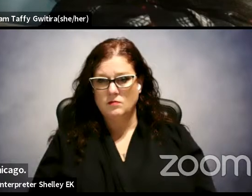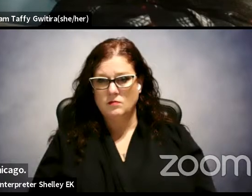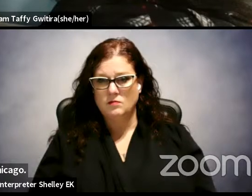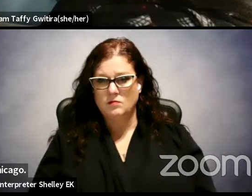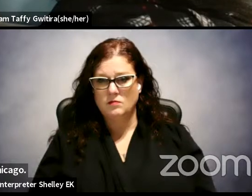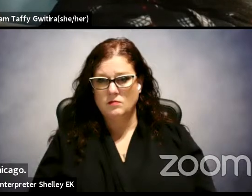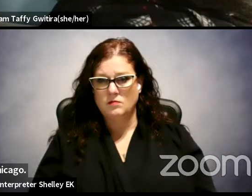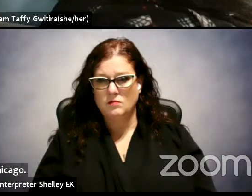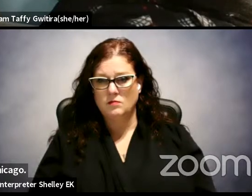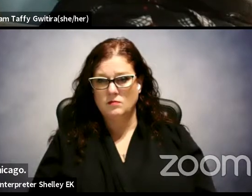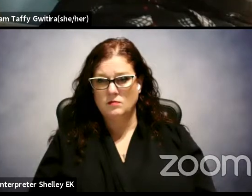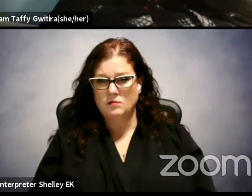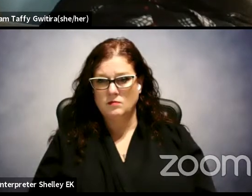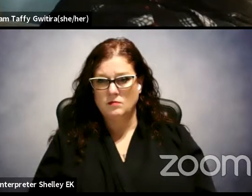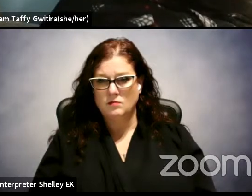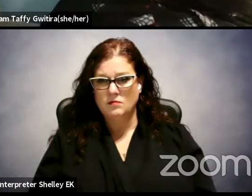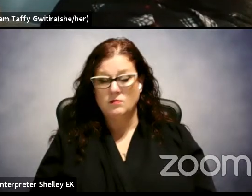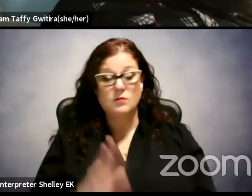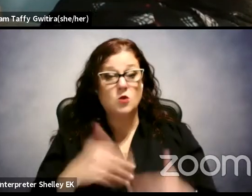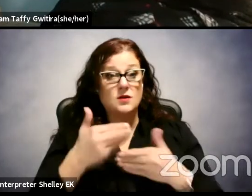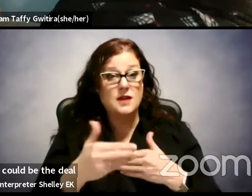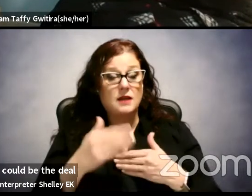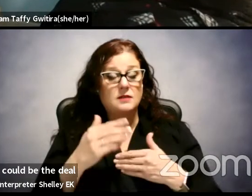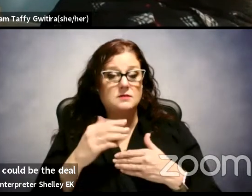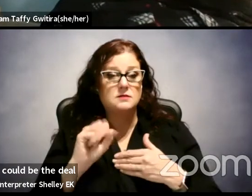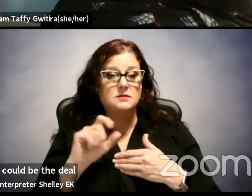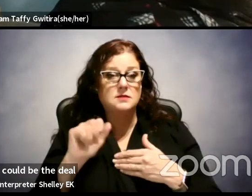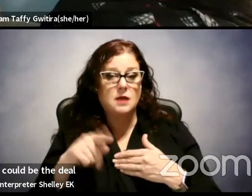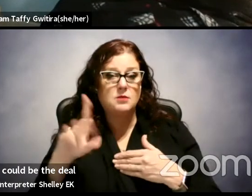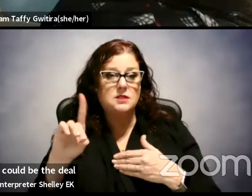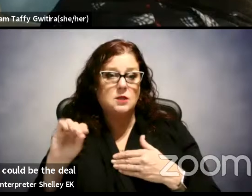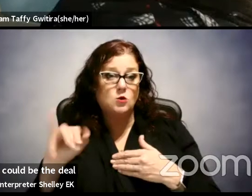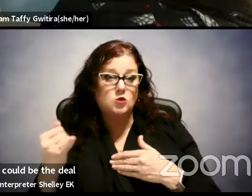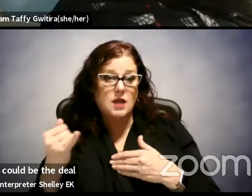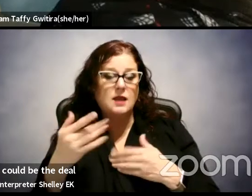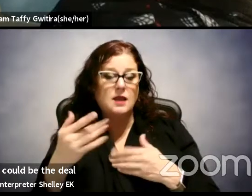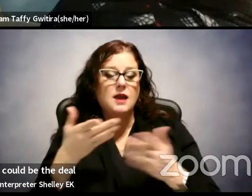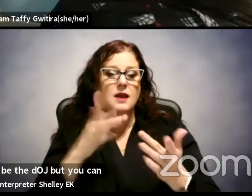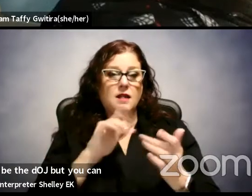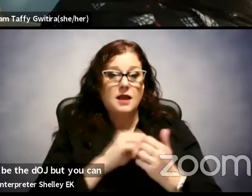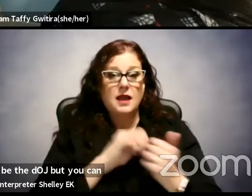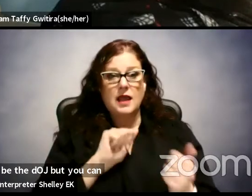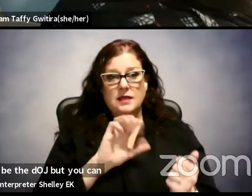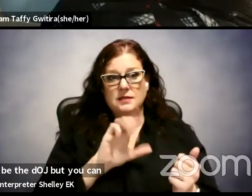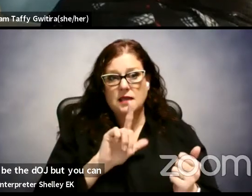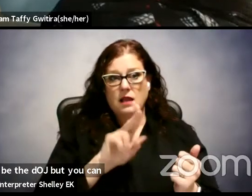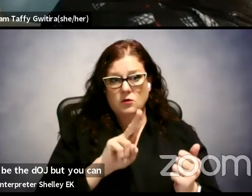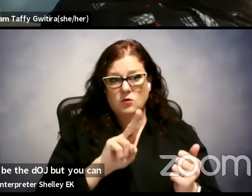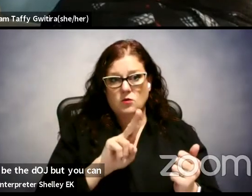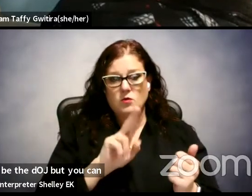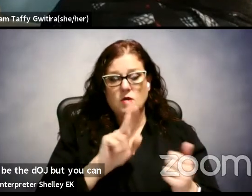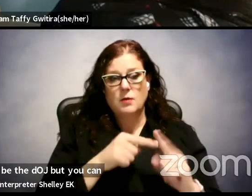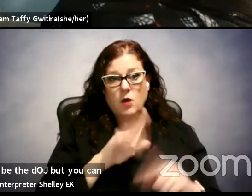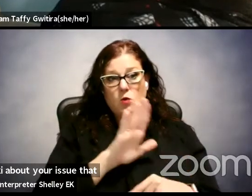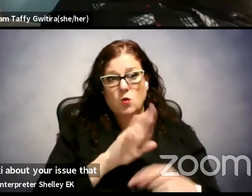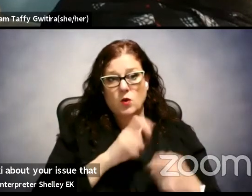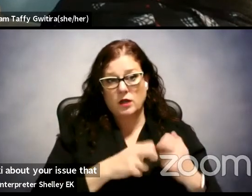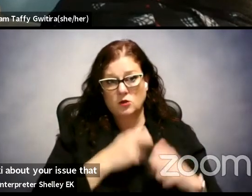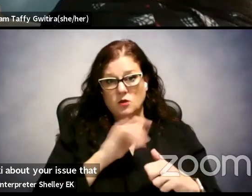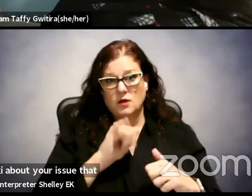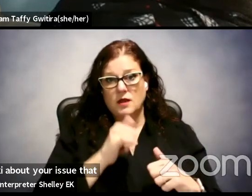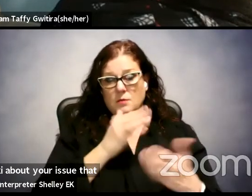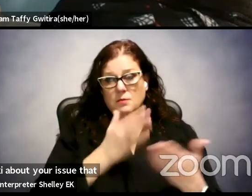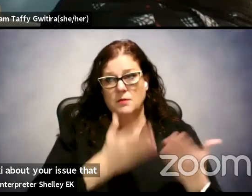I would say your next step could be the DOJ, but you could also reach out to the ACLU, Nikki, about your issue. That might